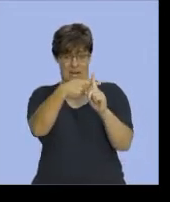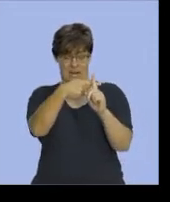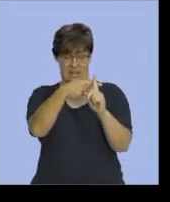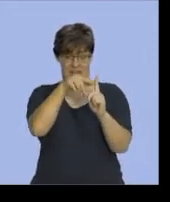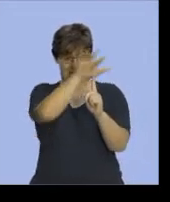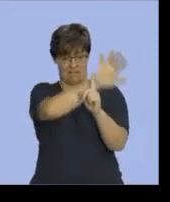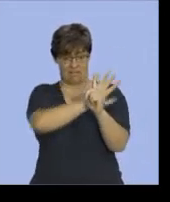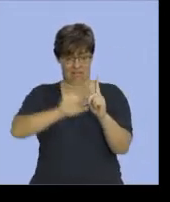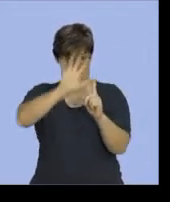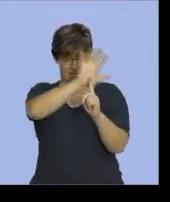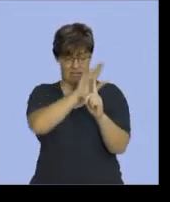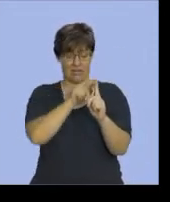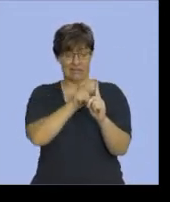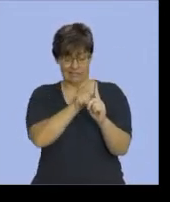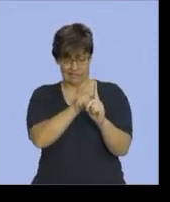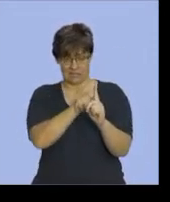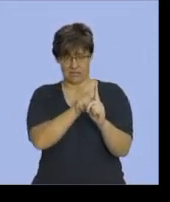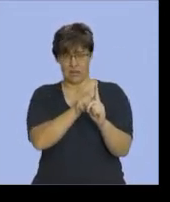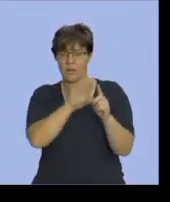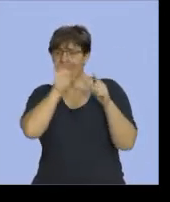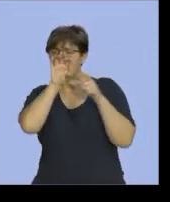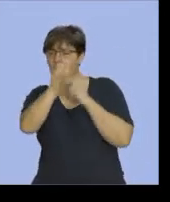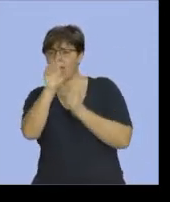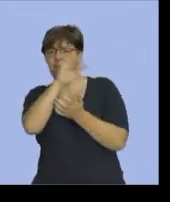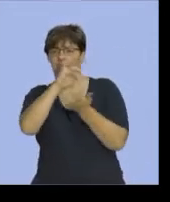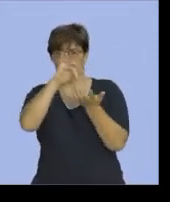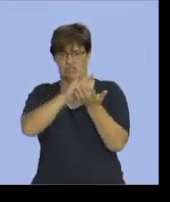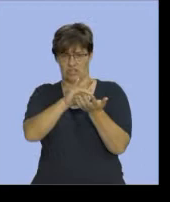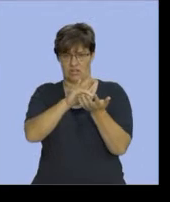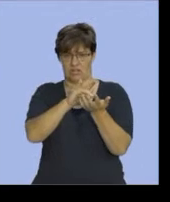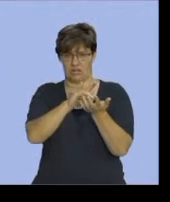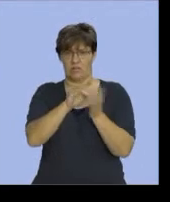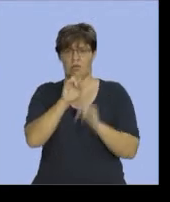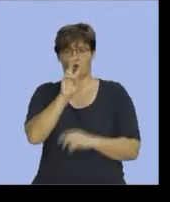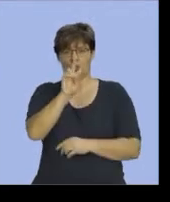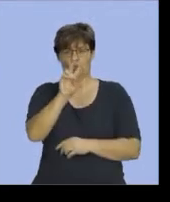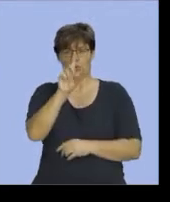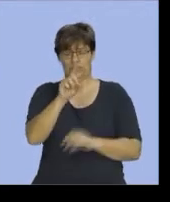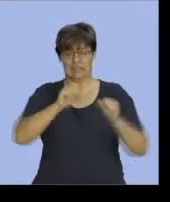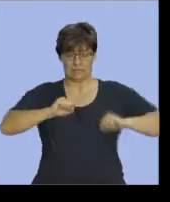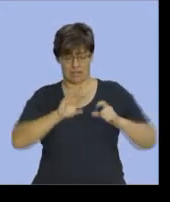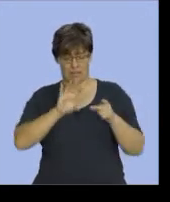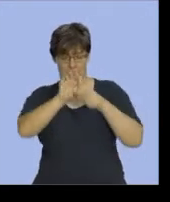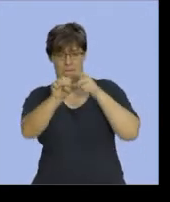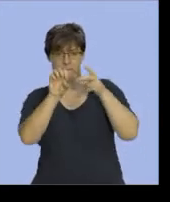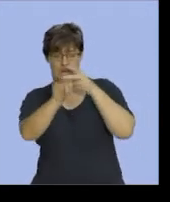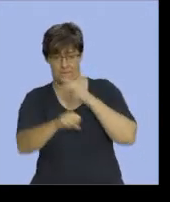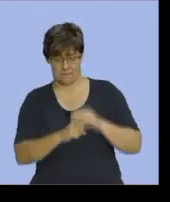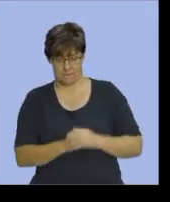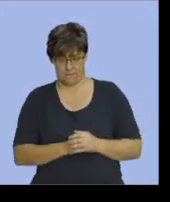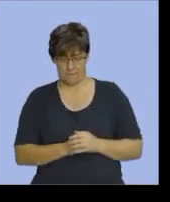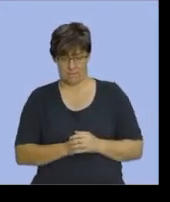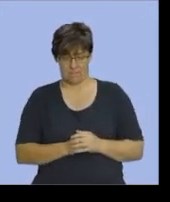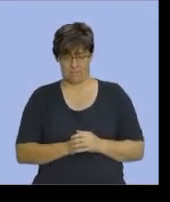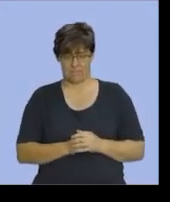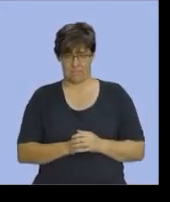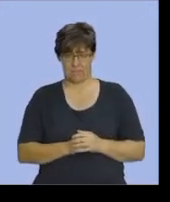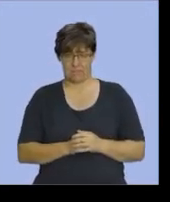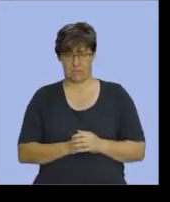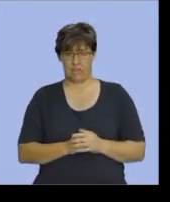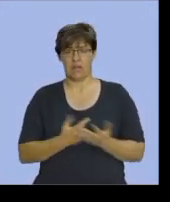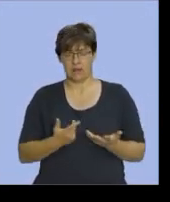Cartesian plane, it defines the position of points in 2D space, right? In reference to the